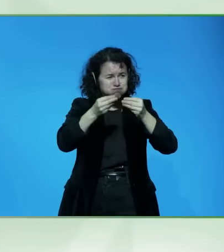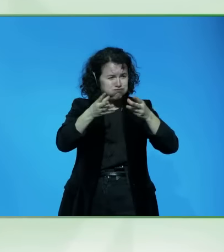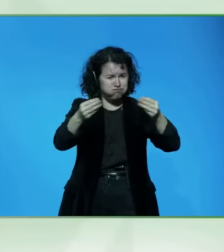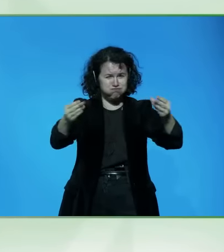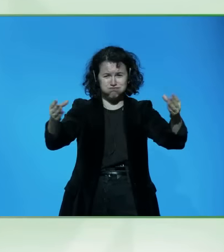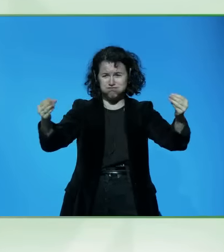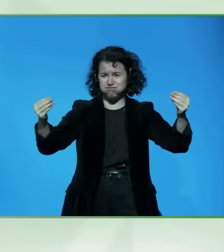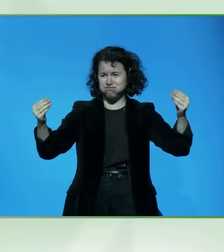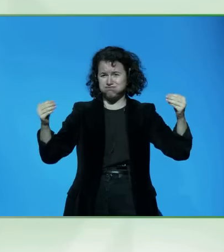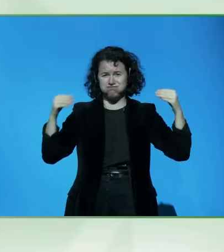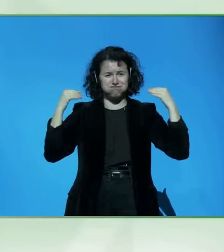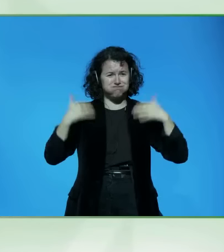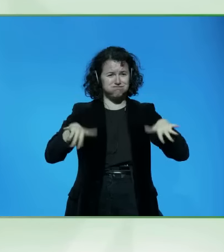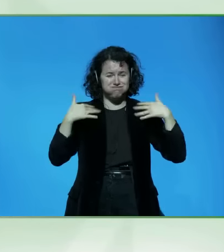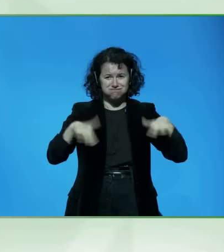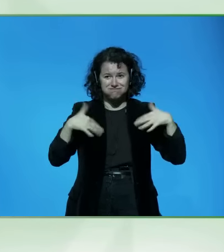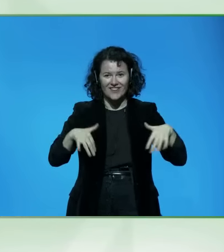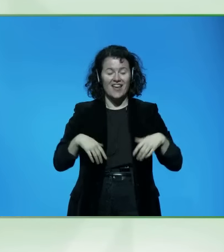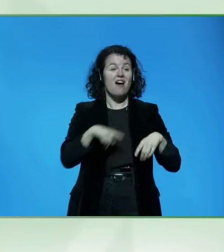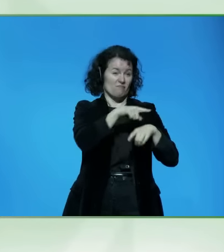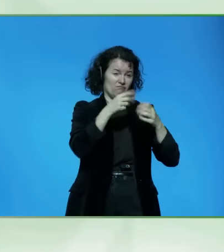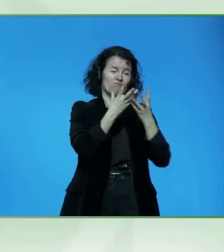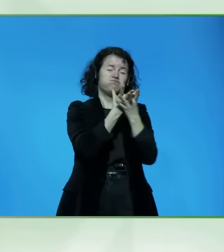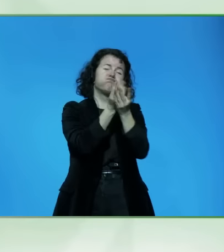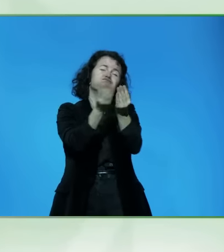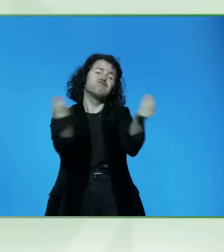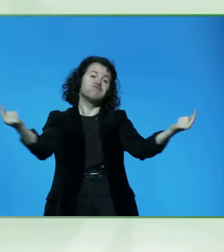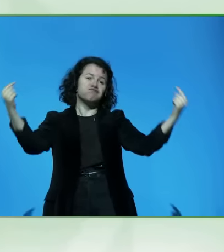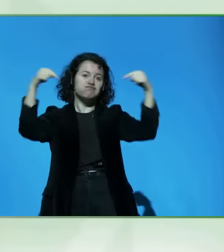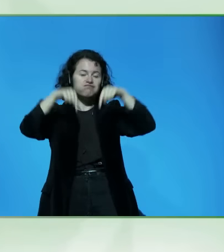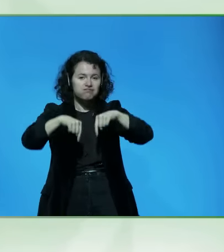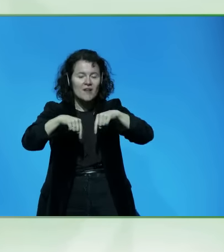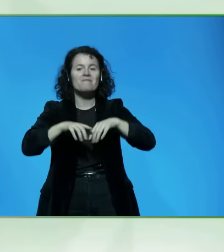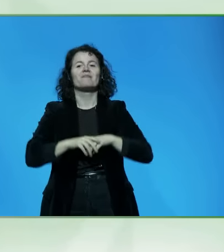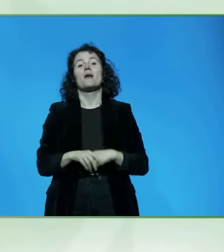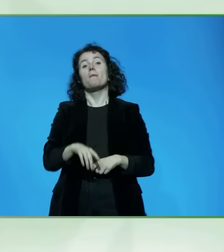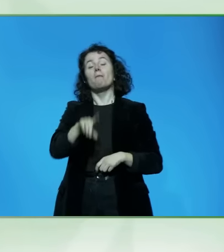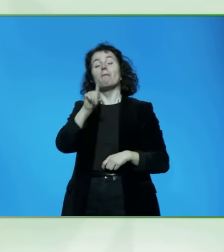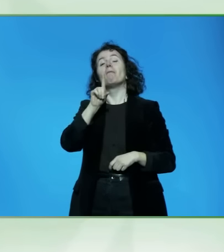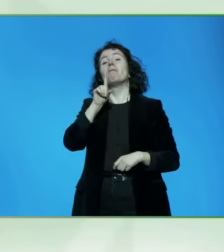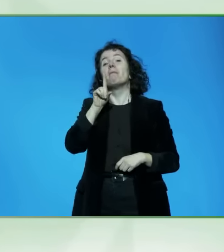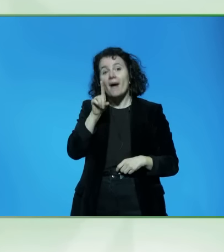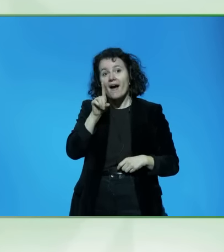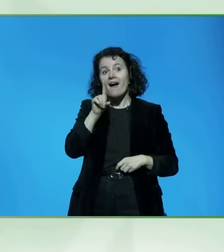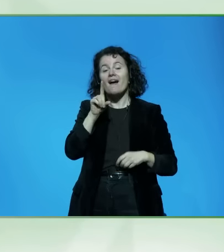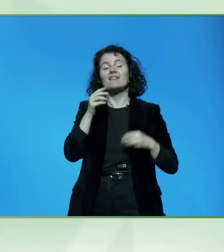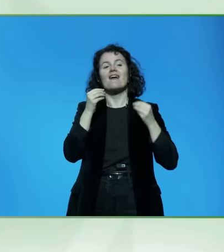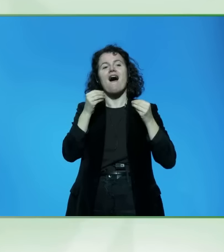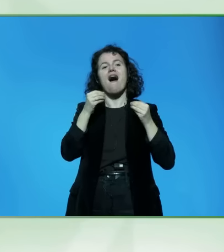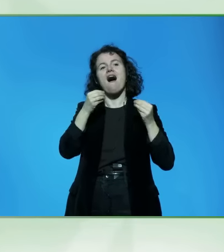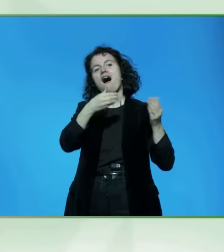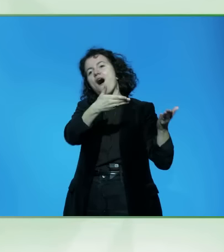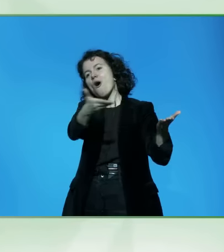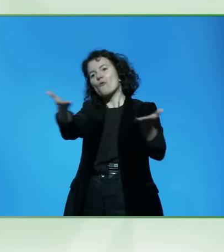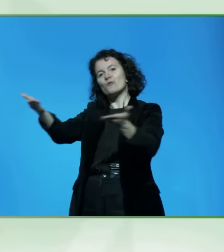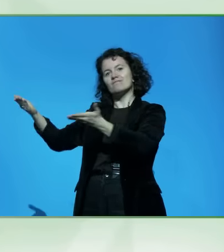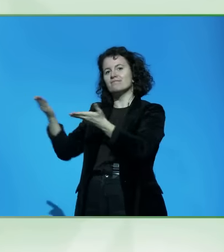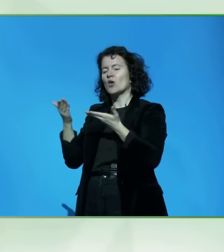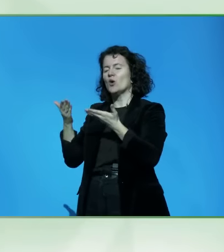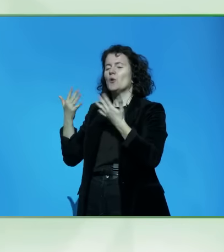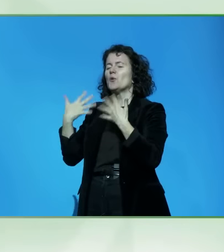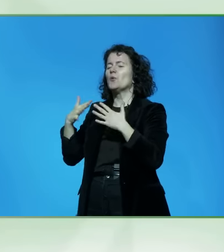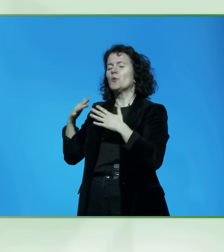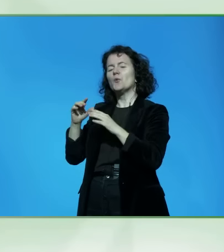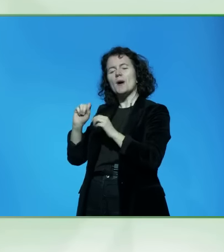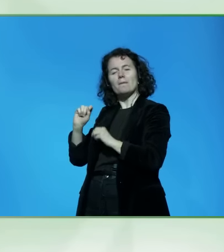But behind all this presence, we want to start the day with a very special keynote